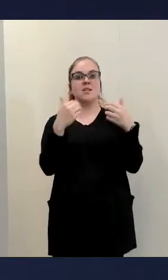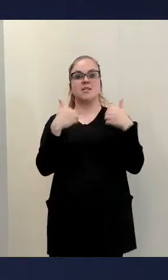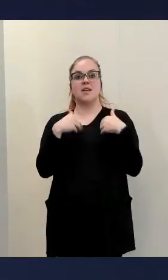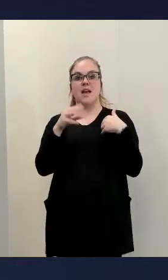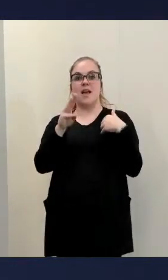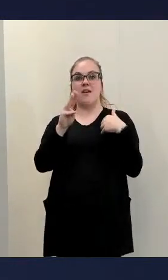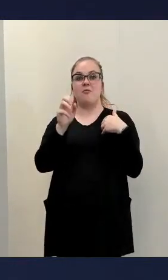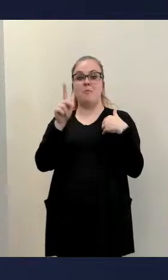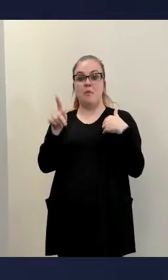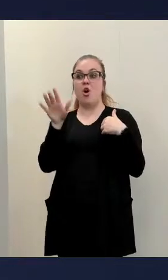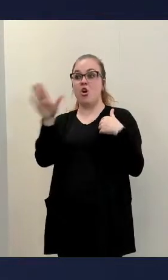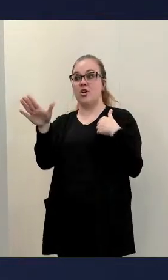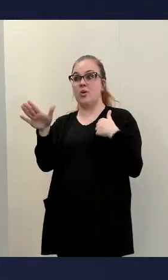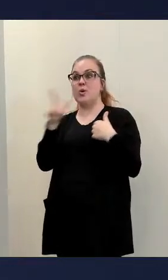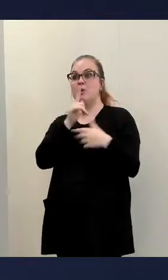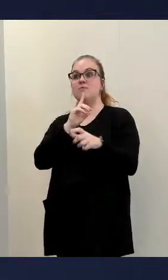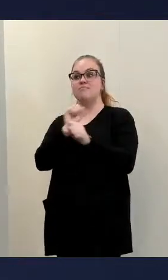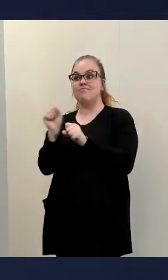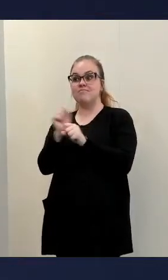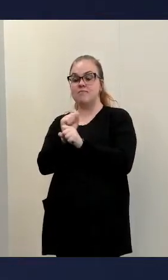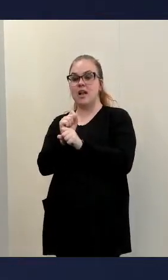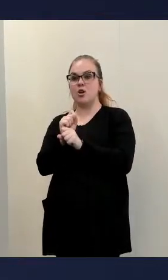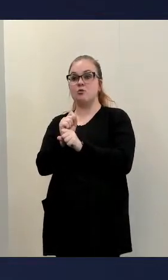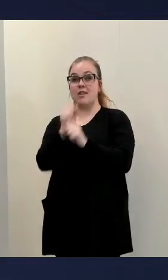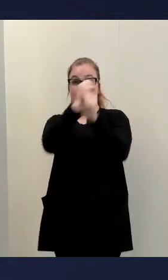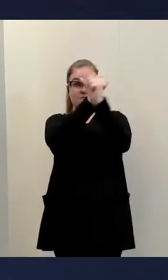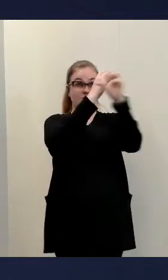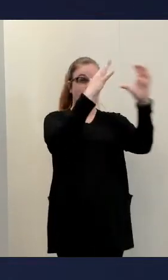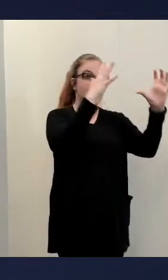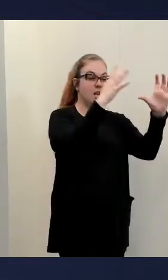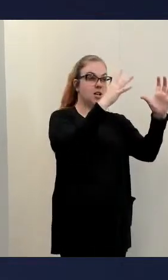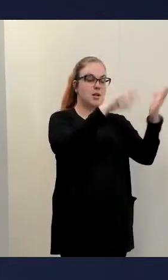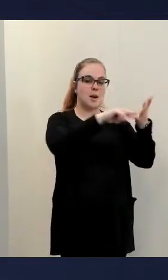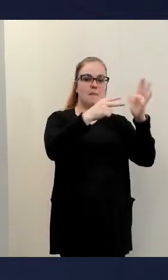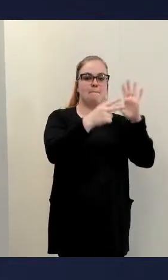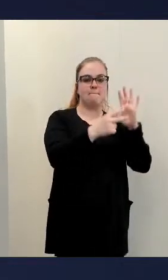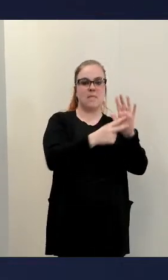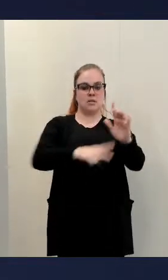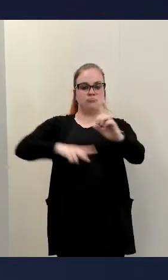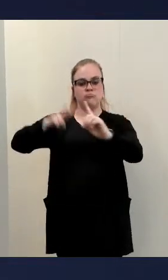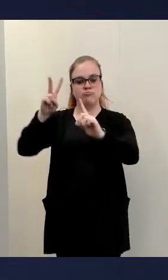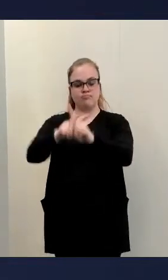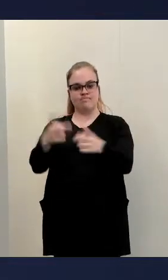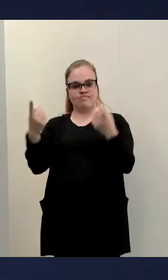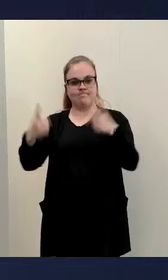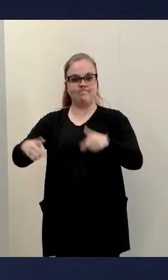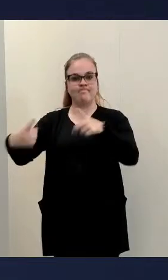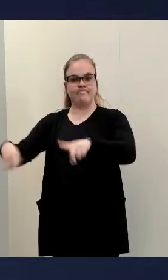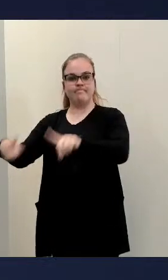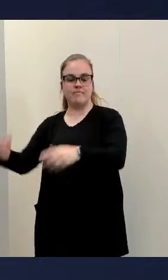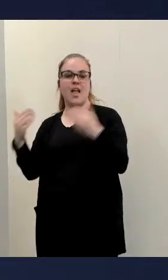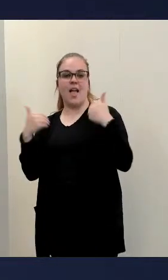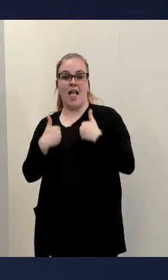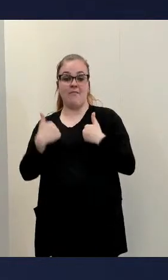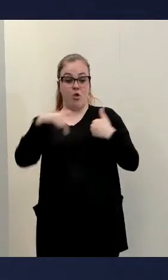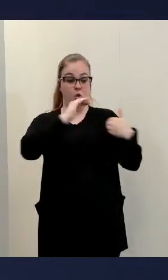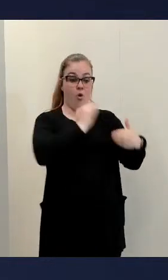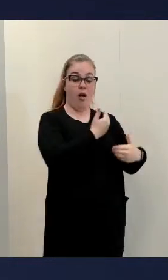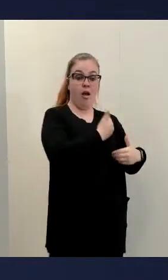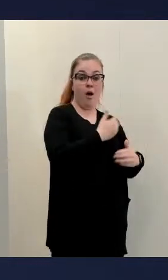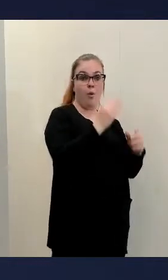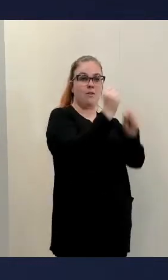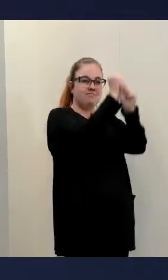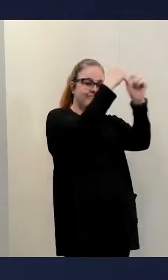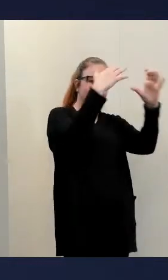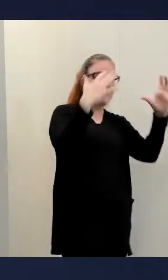Mark Polencars as your county executive, because he puts his vision to action. We have outcomes with his vision. And so we had a vision for an Office of